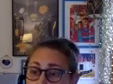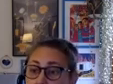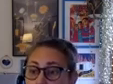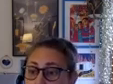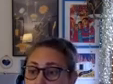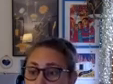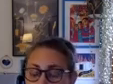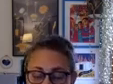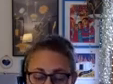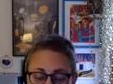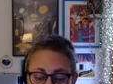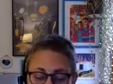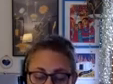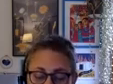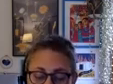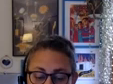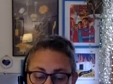normal reaction to